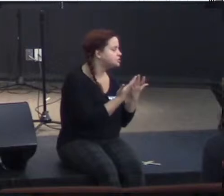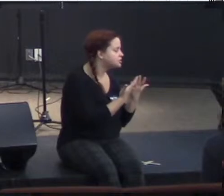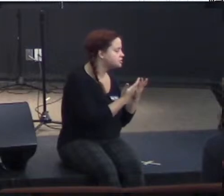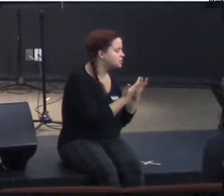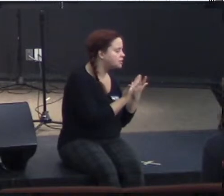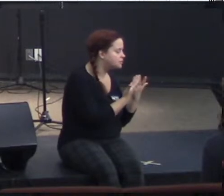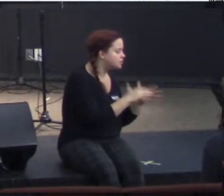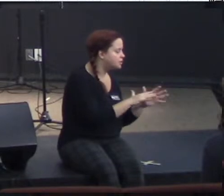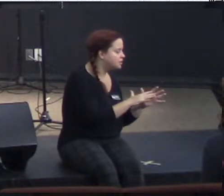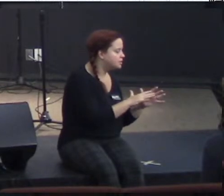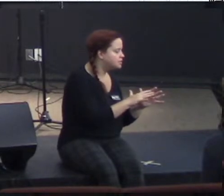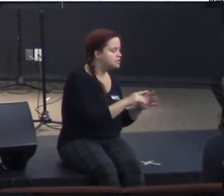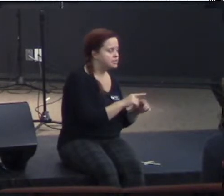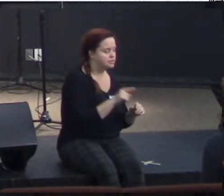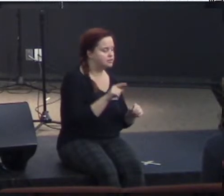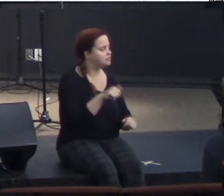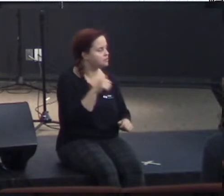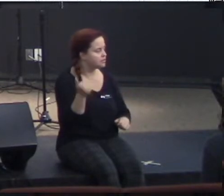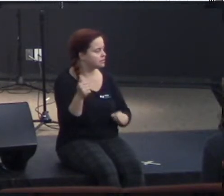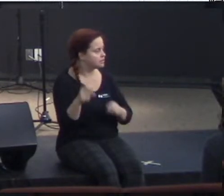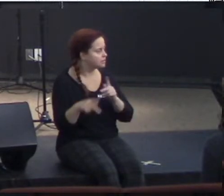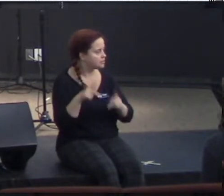So Jesus just goes on the ground,